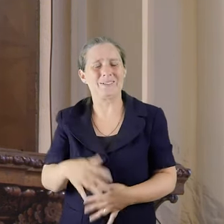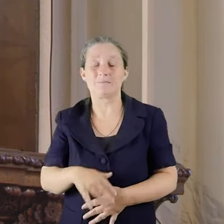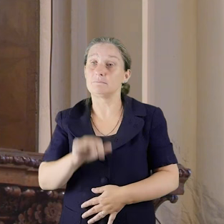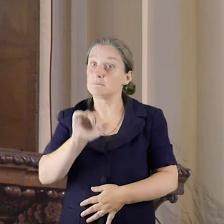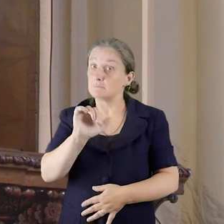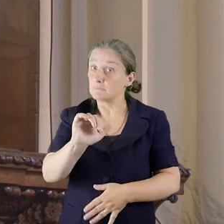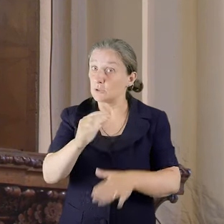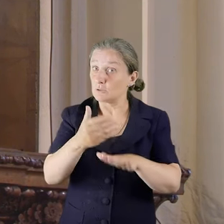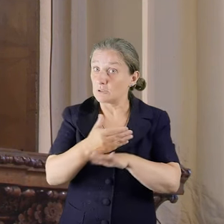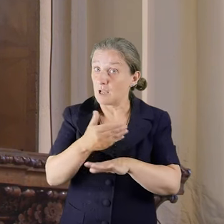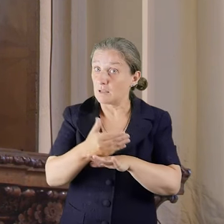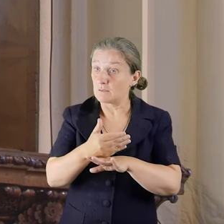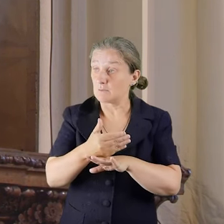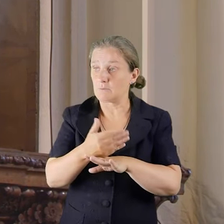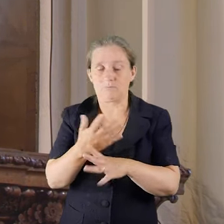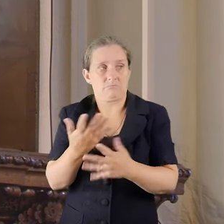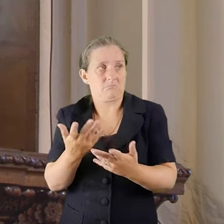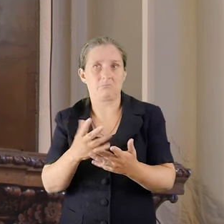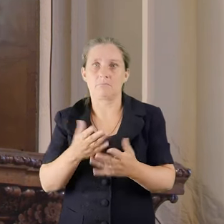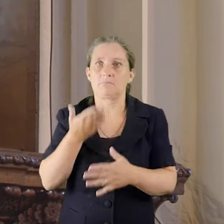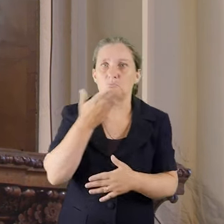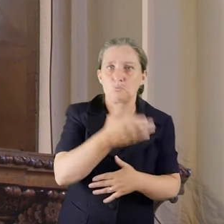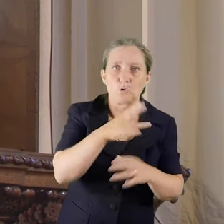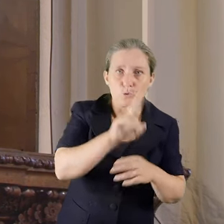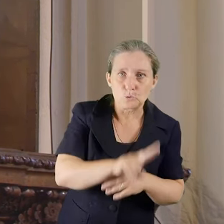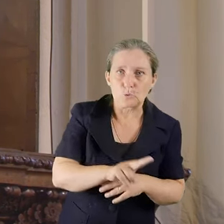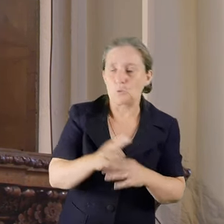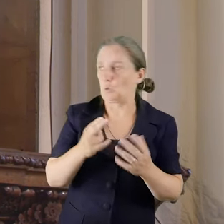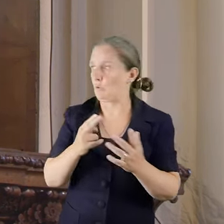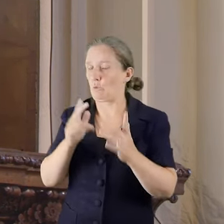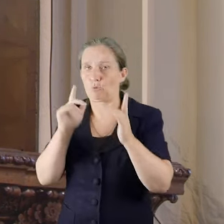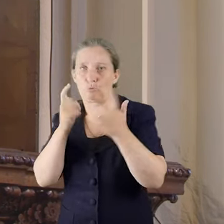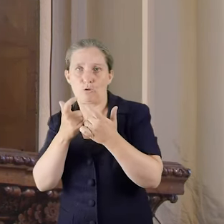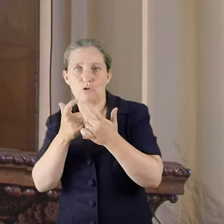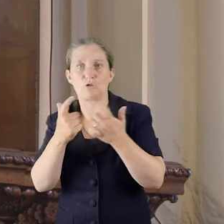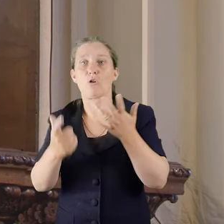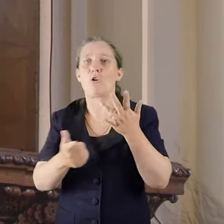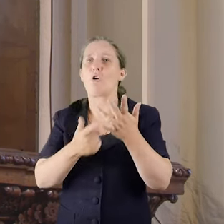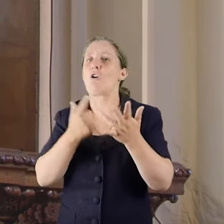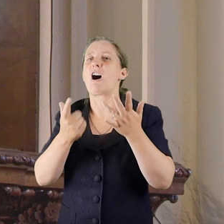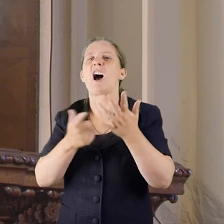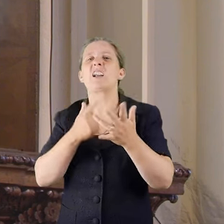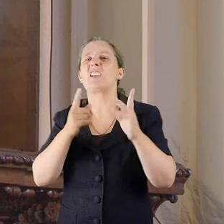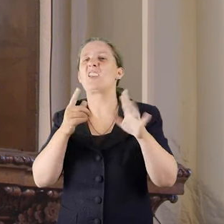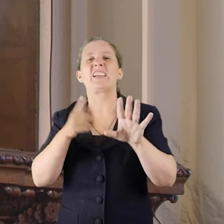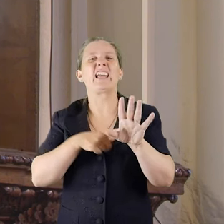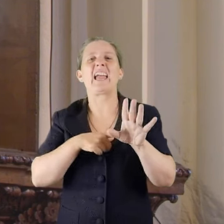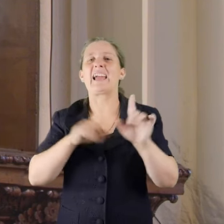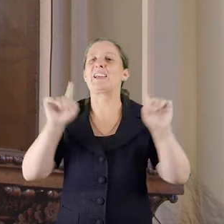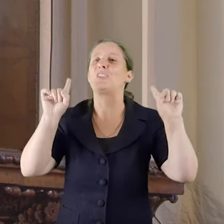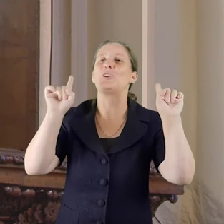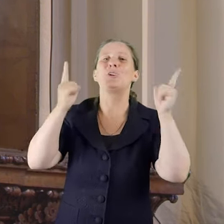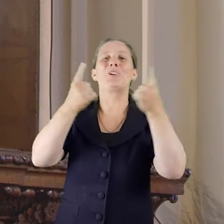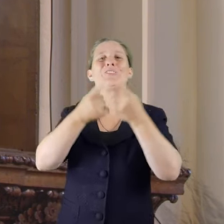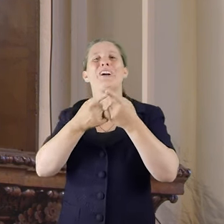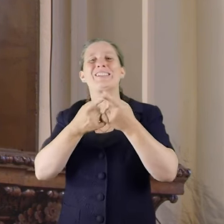Your task, whether starting back at school or college, or even just another year in the university of